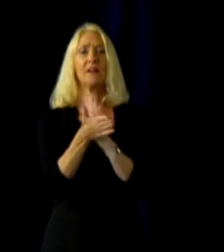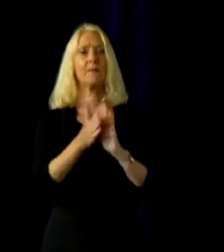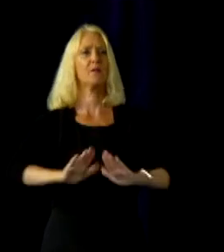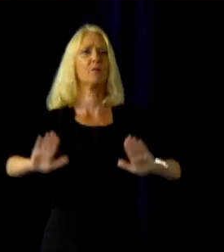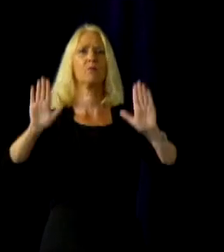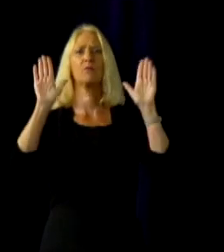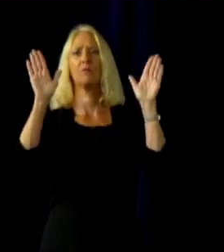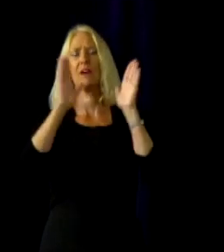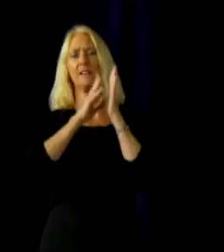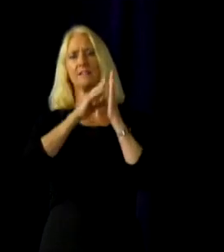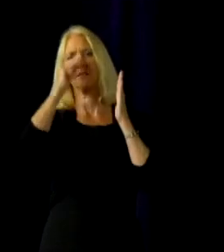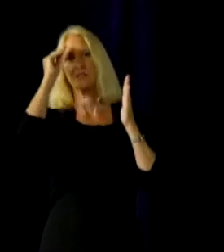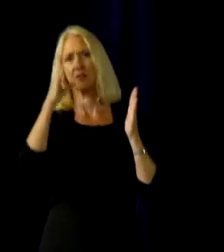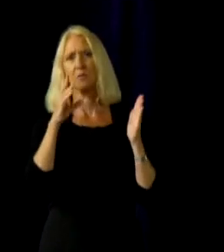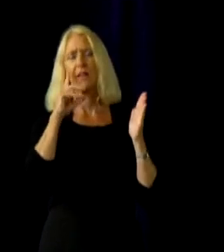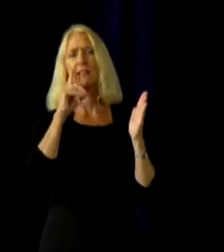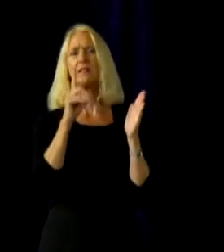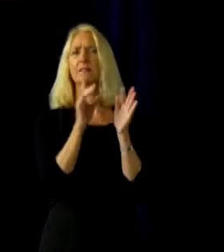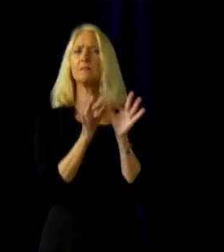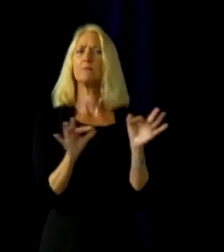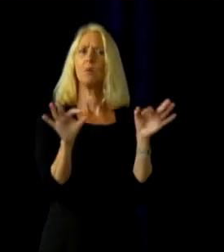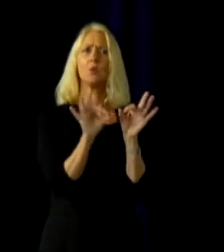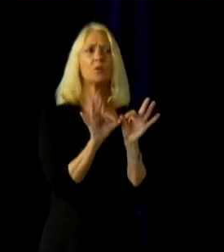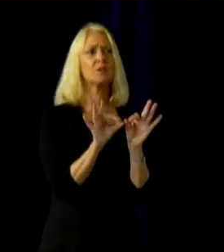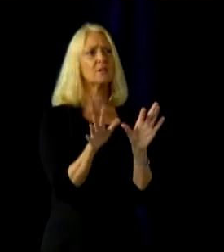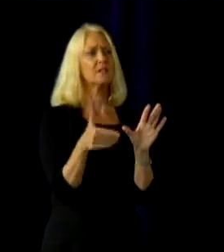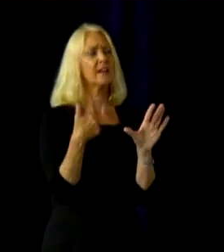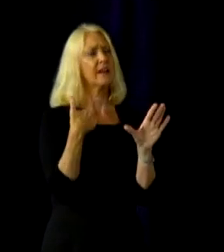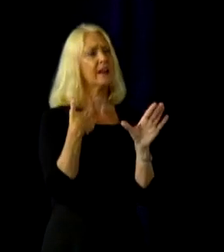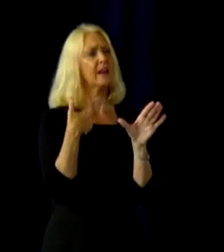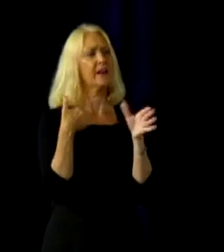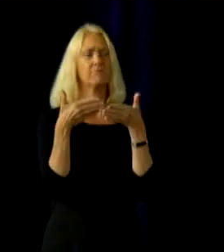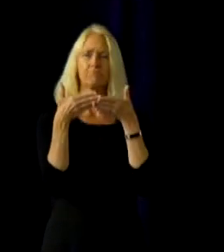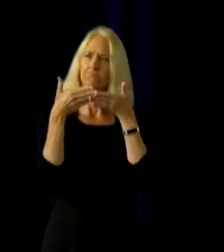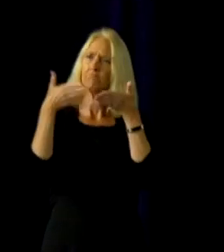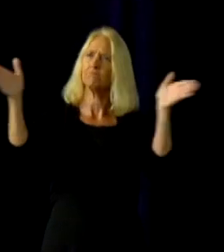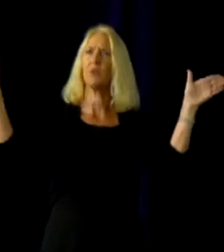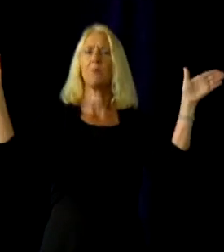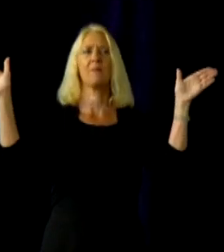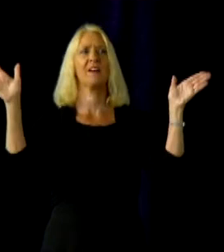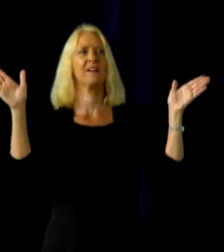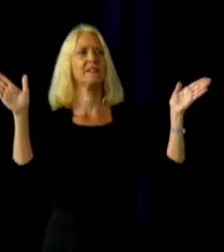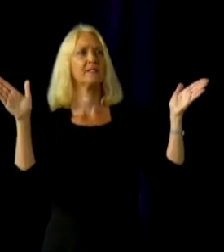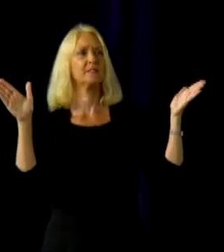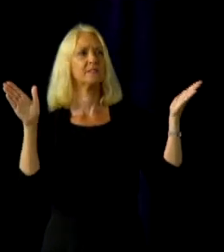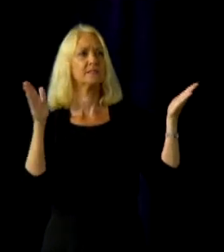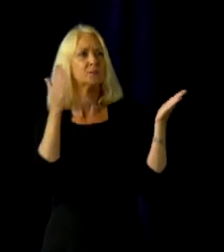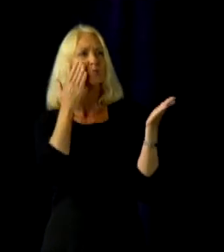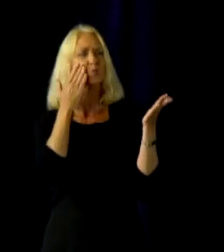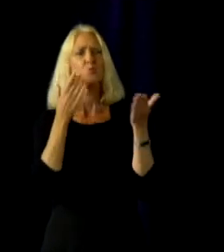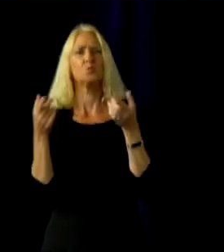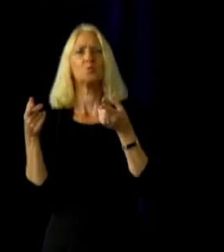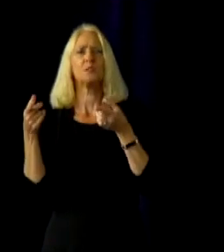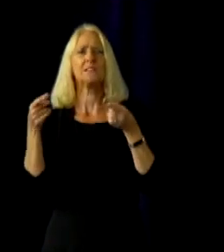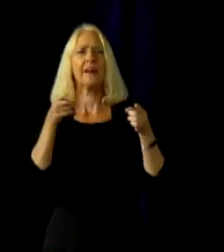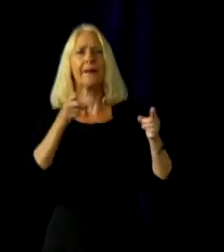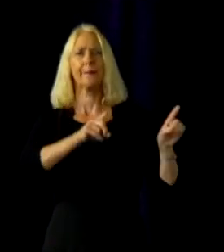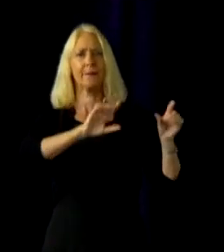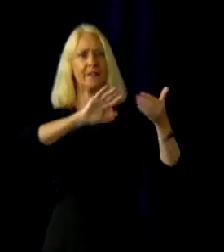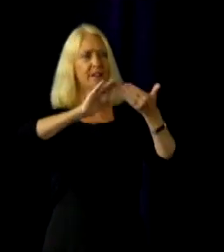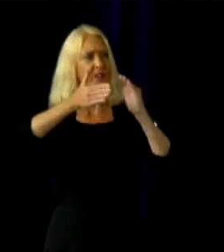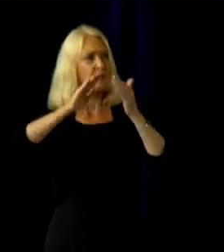So I think it's so important to have a very wide vision of what's going on in the community, but